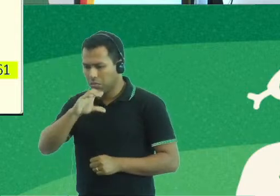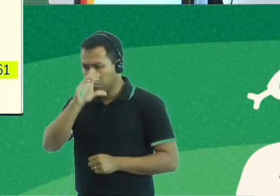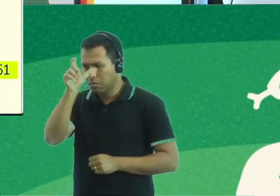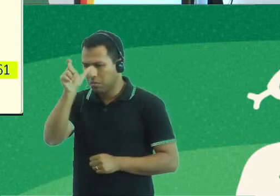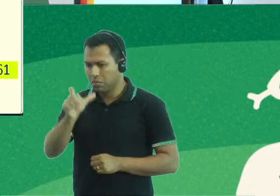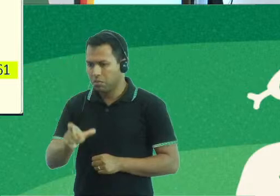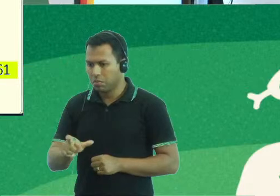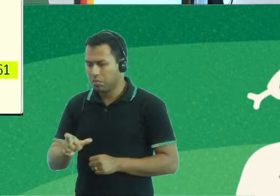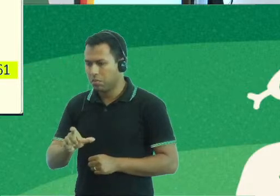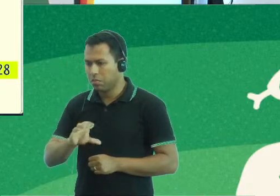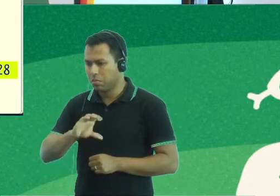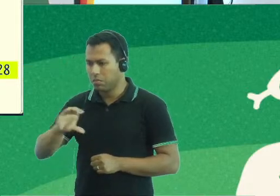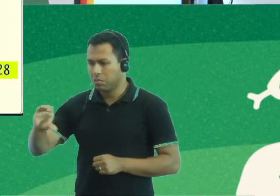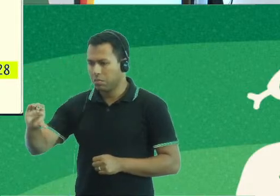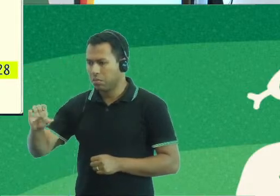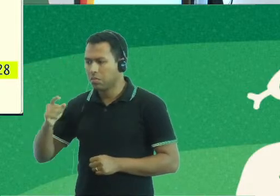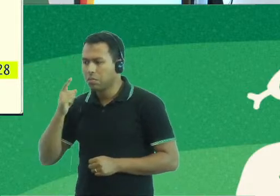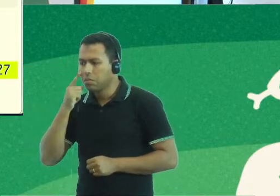next siding.